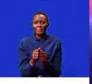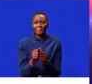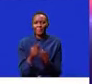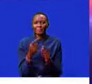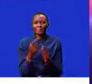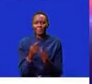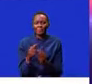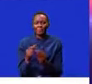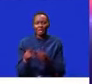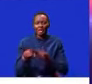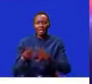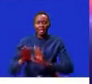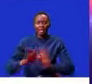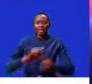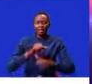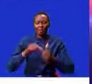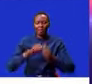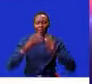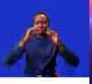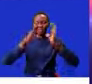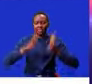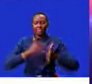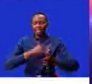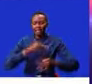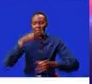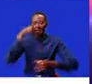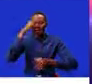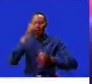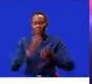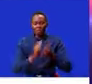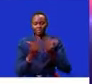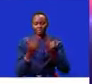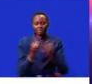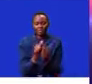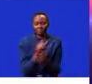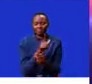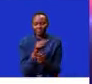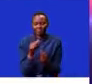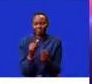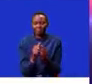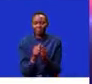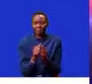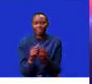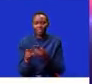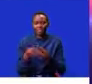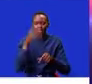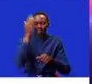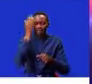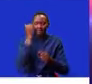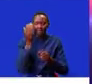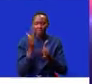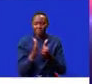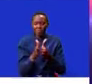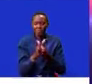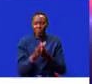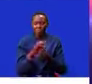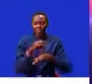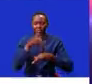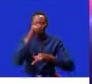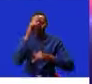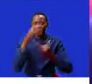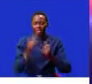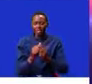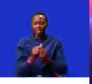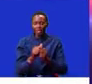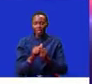kowergi mag jopuonj kaachiel kod jonyuol mabende koro omoke mana kaka migao mar doho omoke gi piny owacho. En ni lakteche